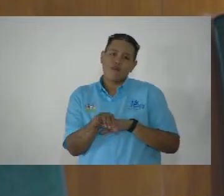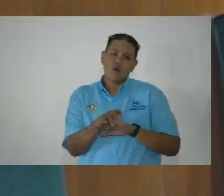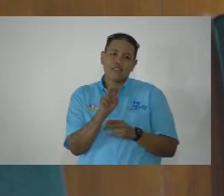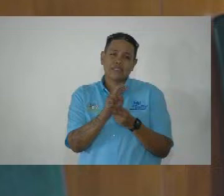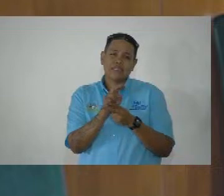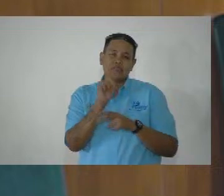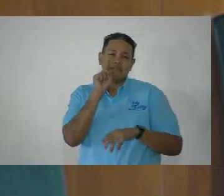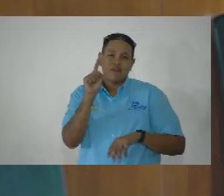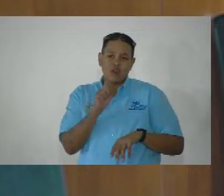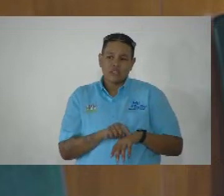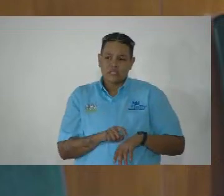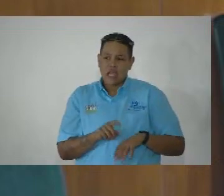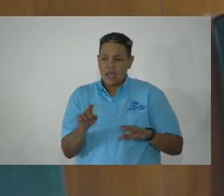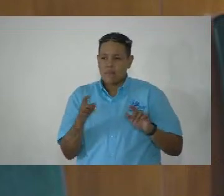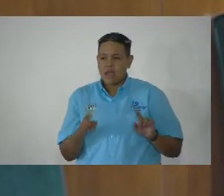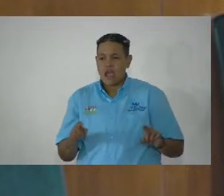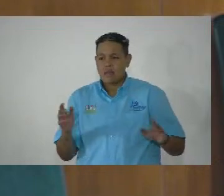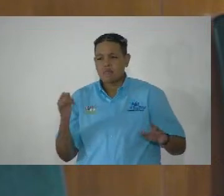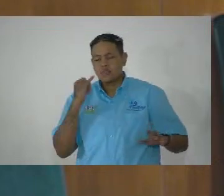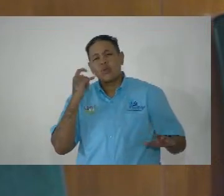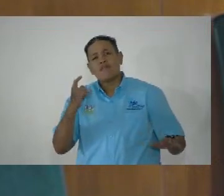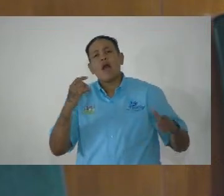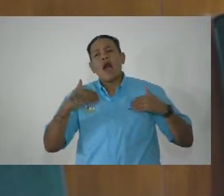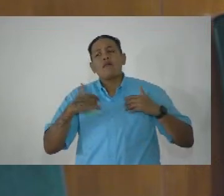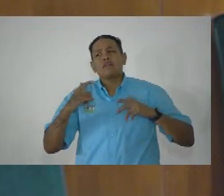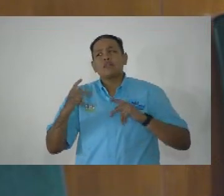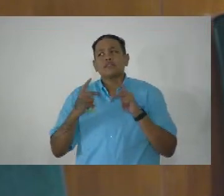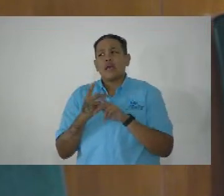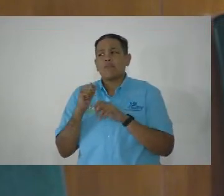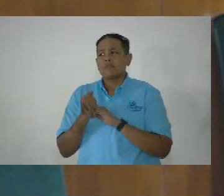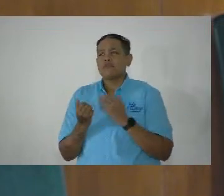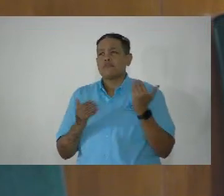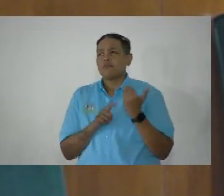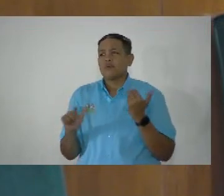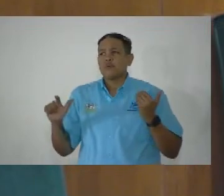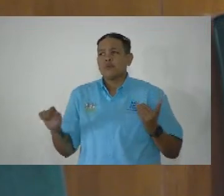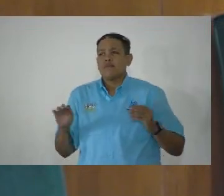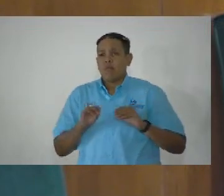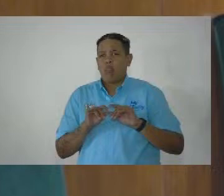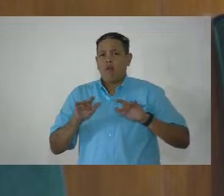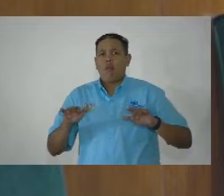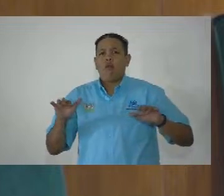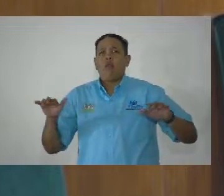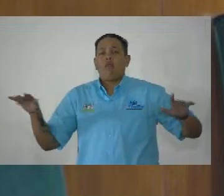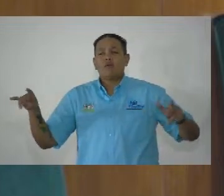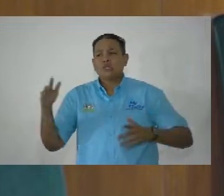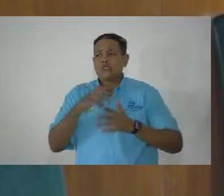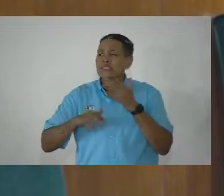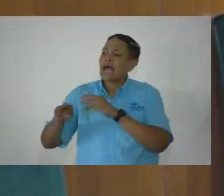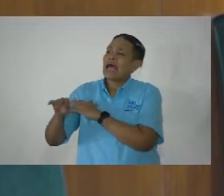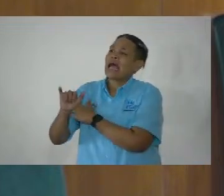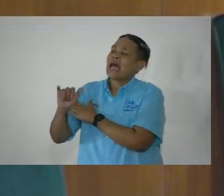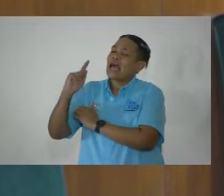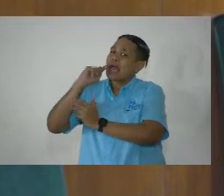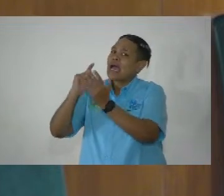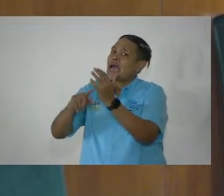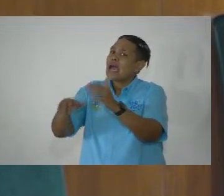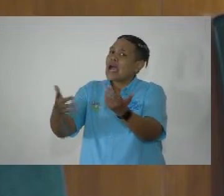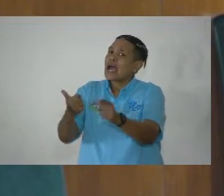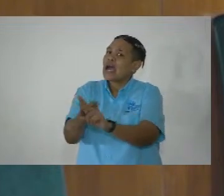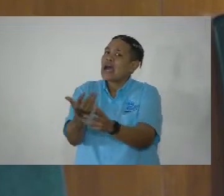time. And so if you have this kind of situation permeating the society, you realize that there